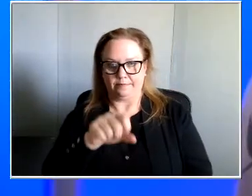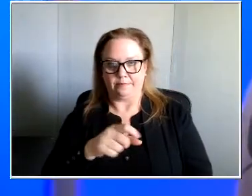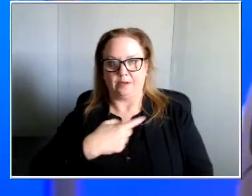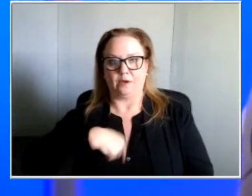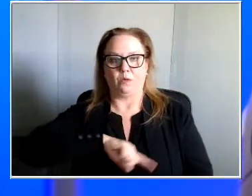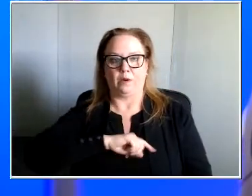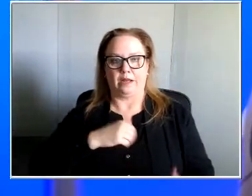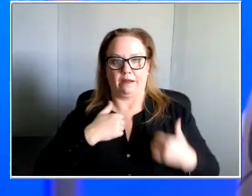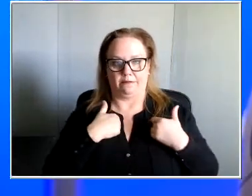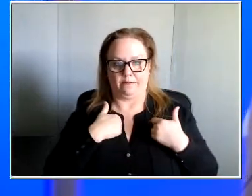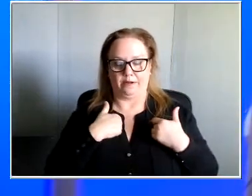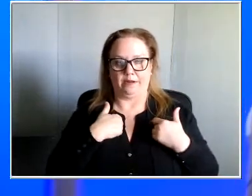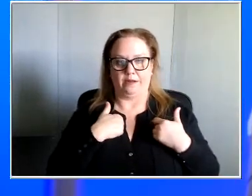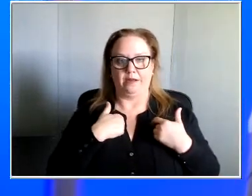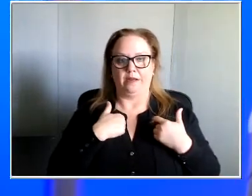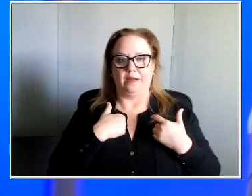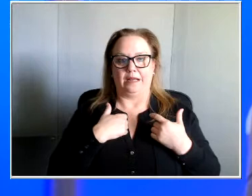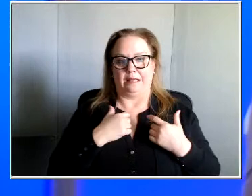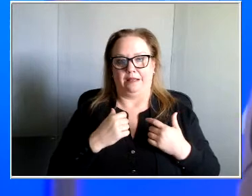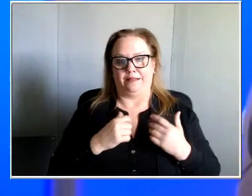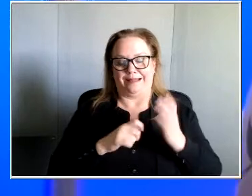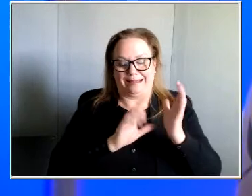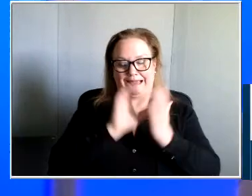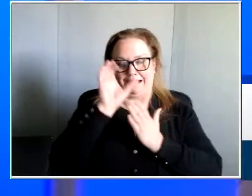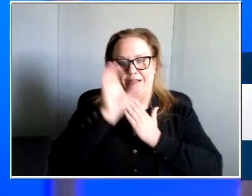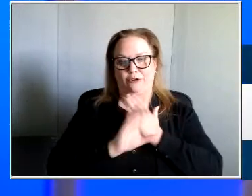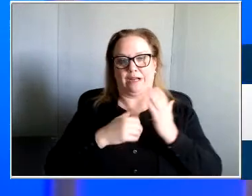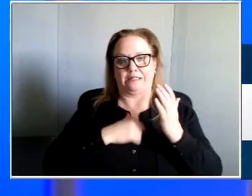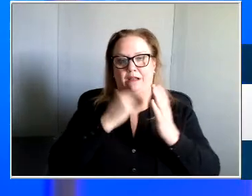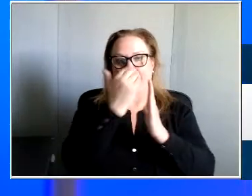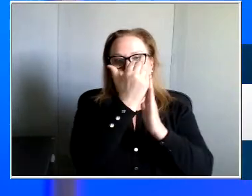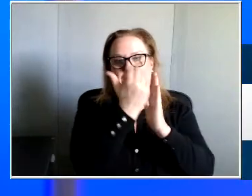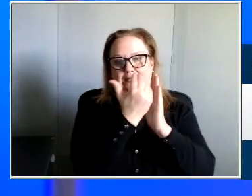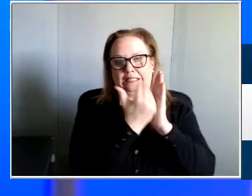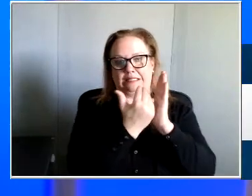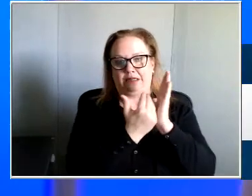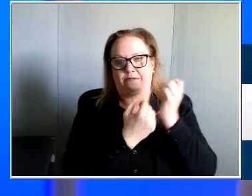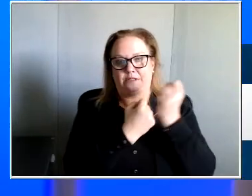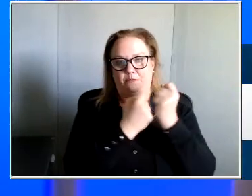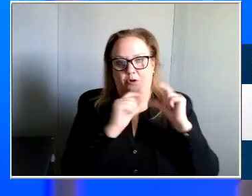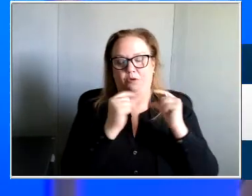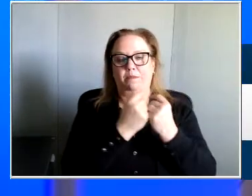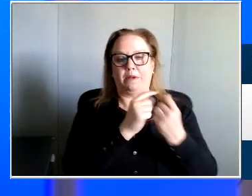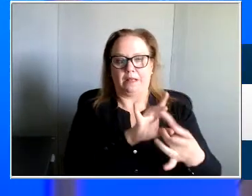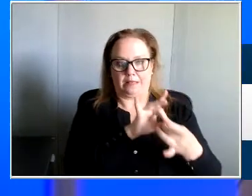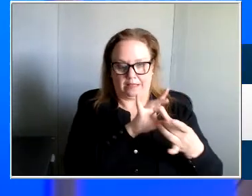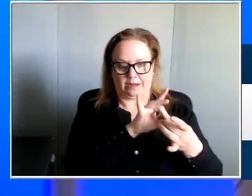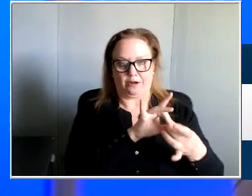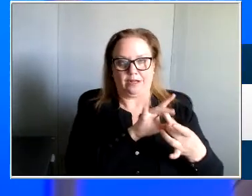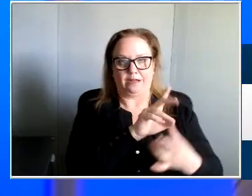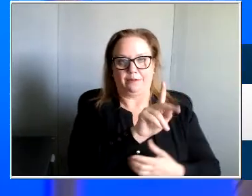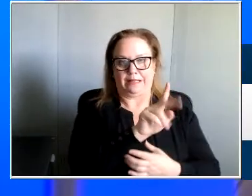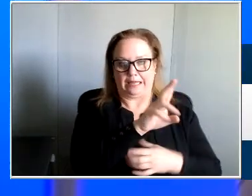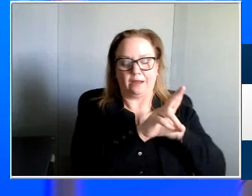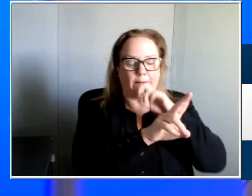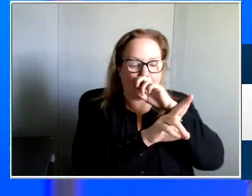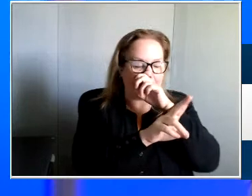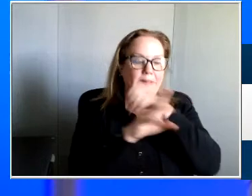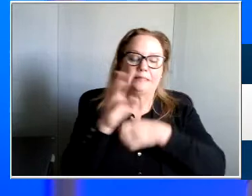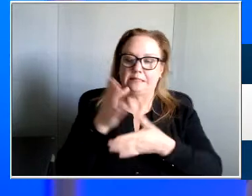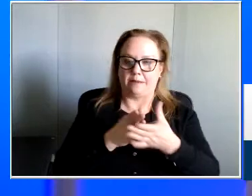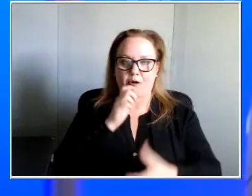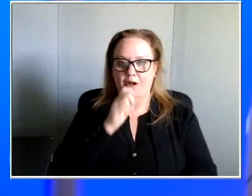the back page of our calendar has a list of all the support groups. A lot are affiliated with the health system, but some of them are not.